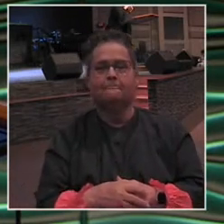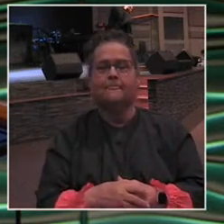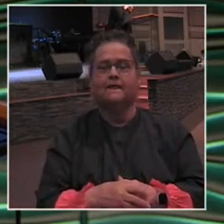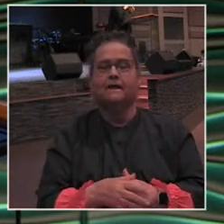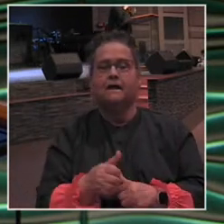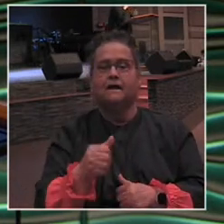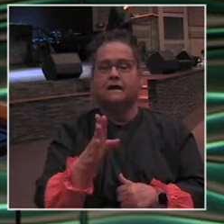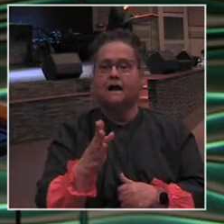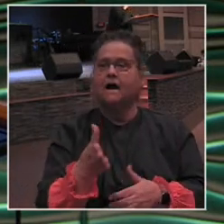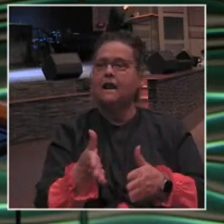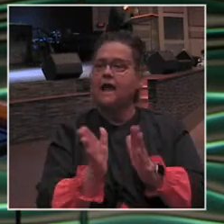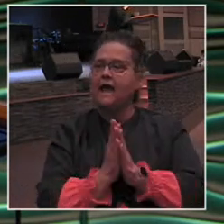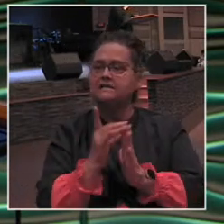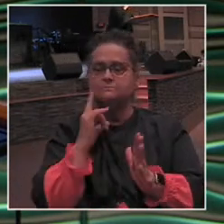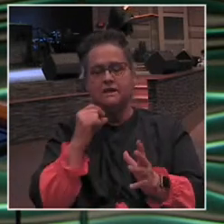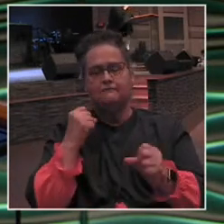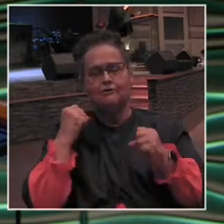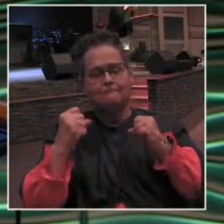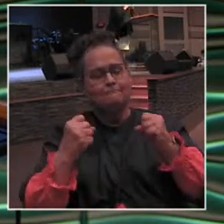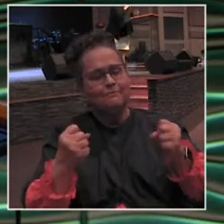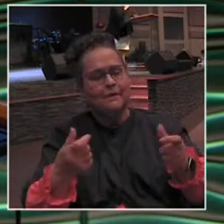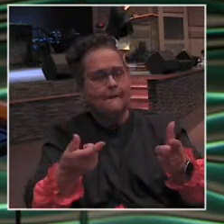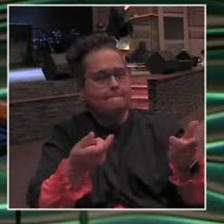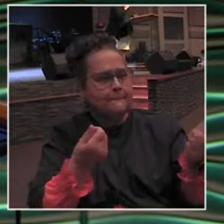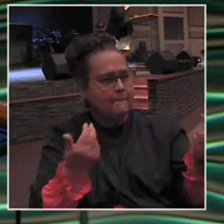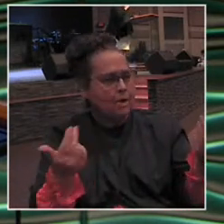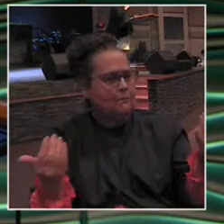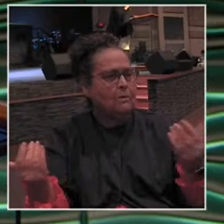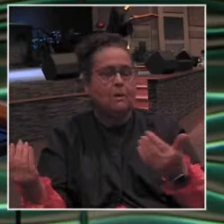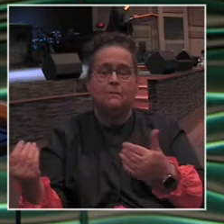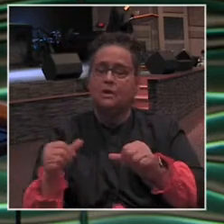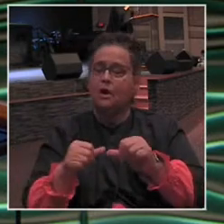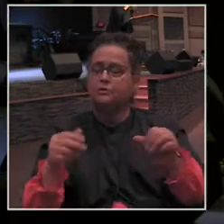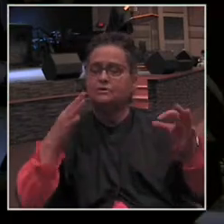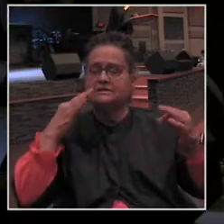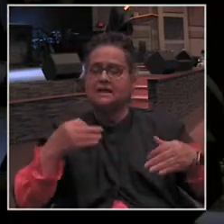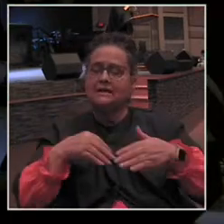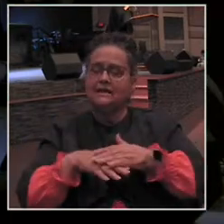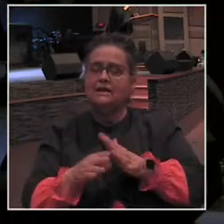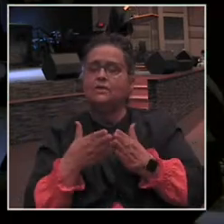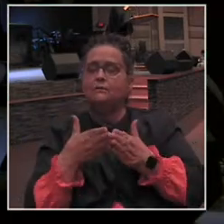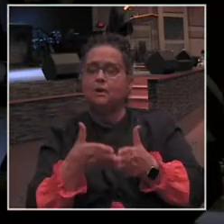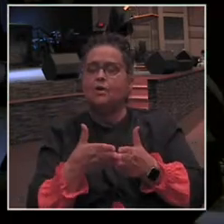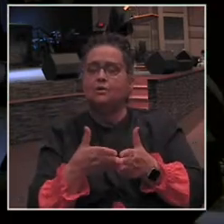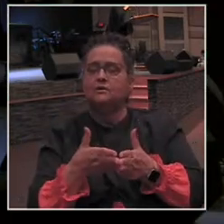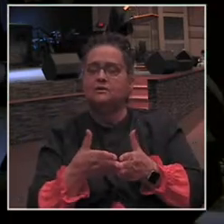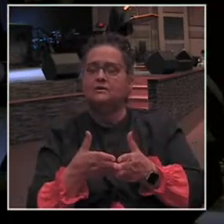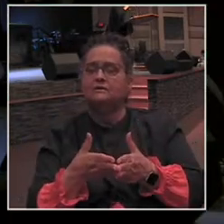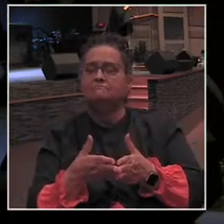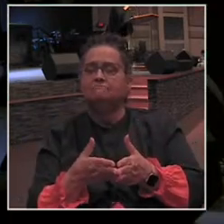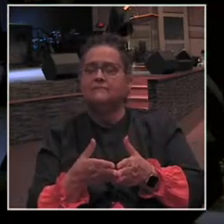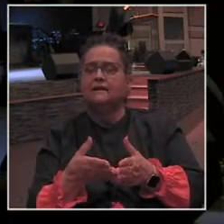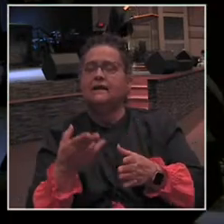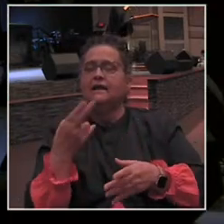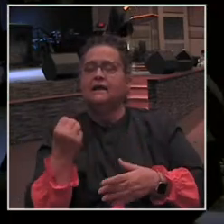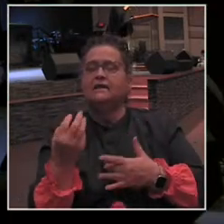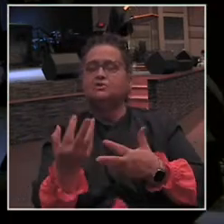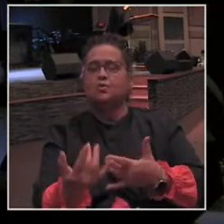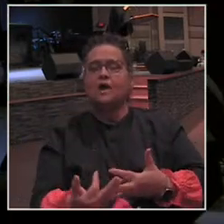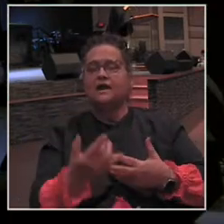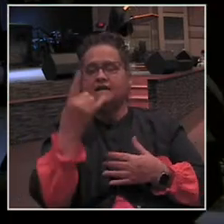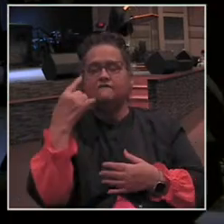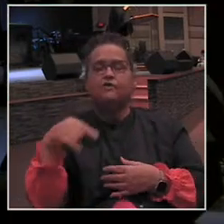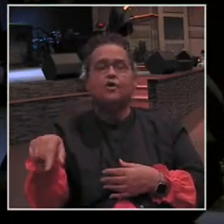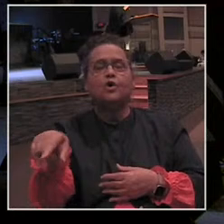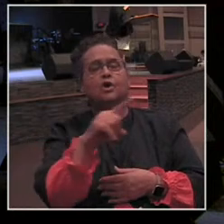God asked me to pull for you to come to this altar to choose to get into the boat that he's provided for you. He's waiting for you